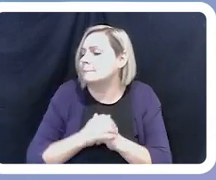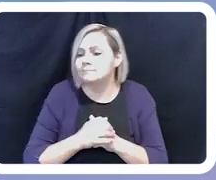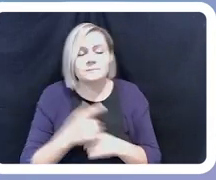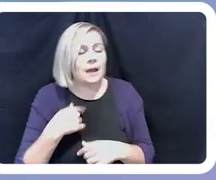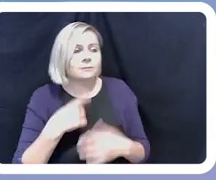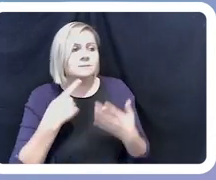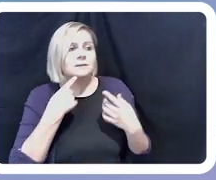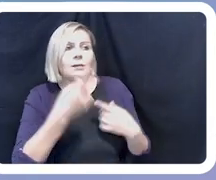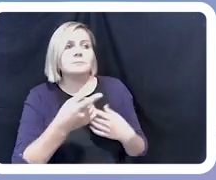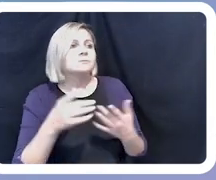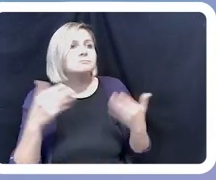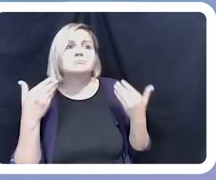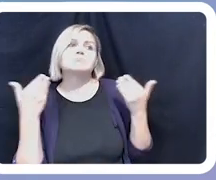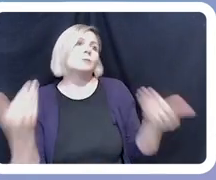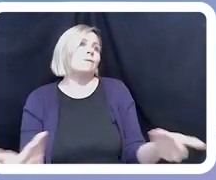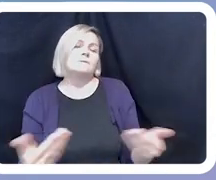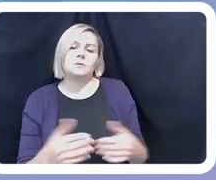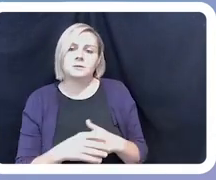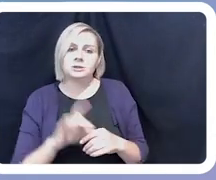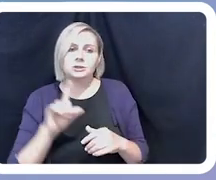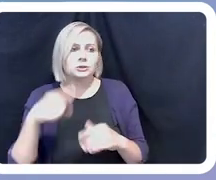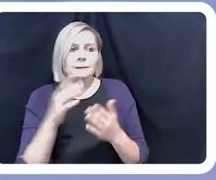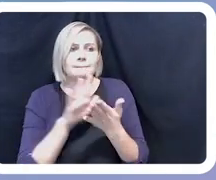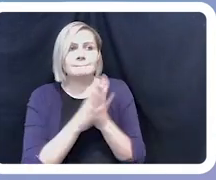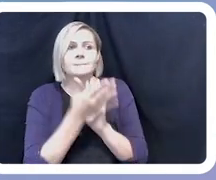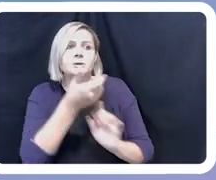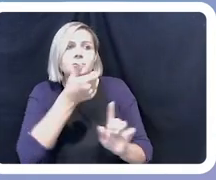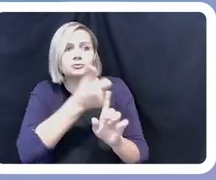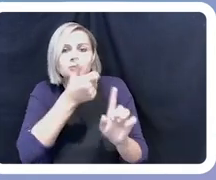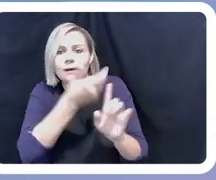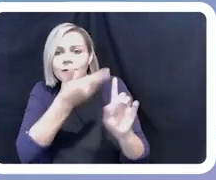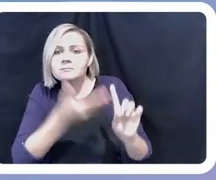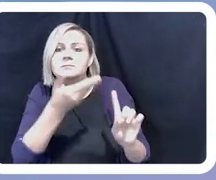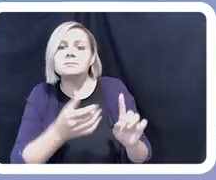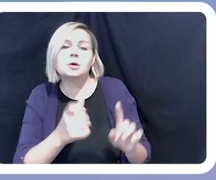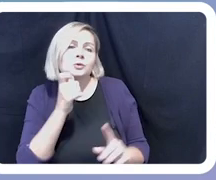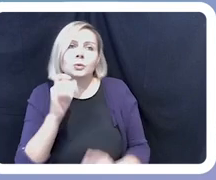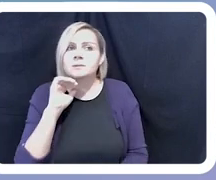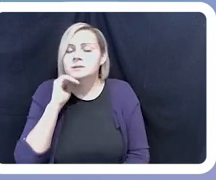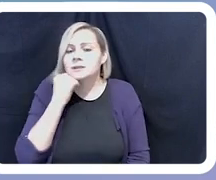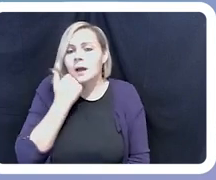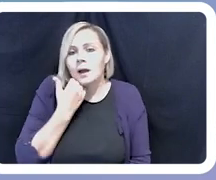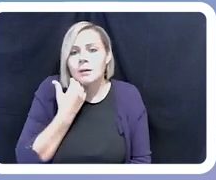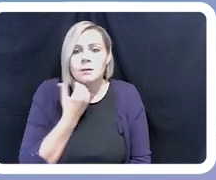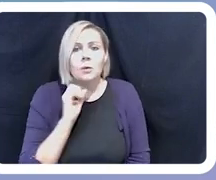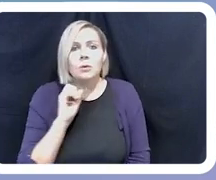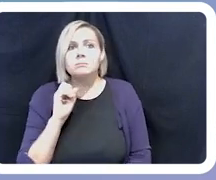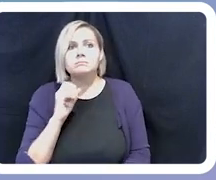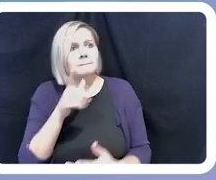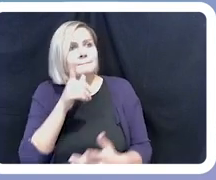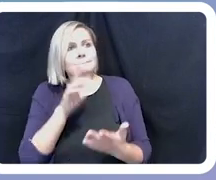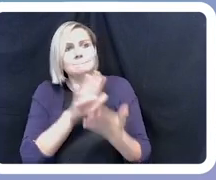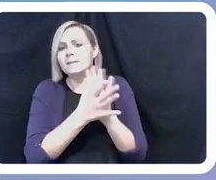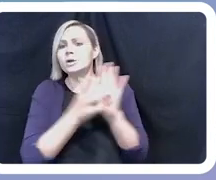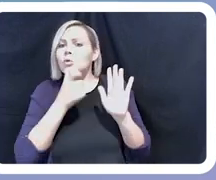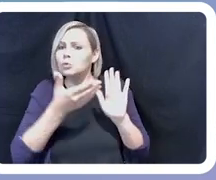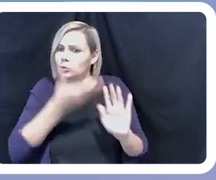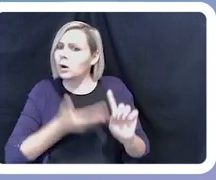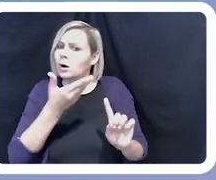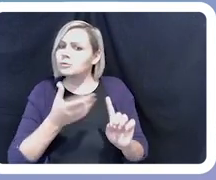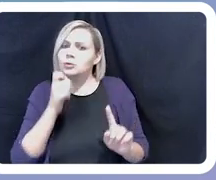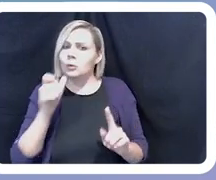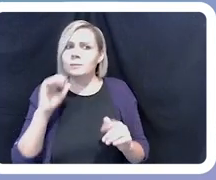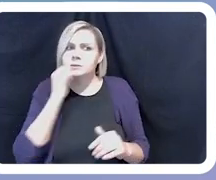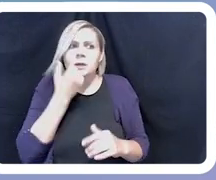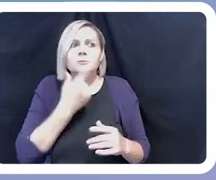just go for it. Just be yourself like you've always been. Don't be shy or be the person that you are. Like,